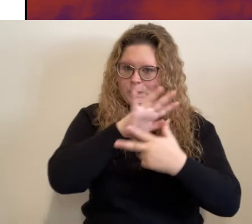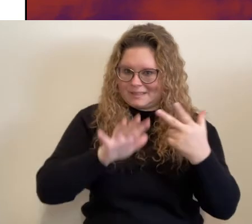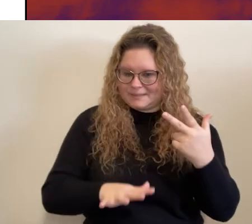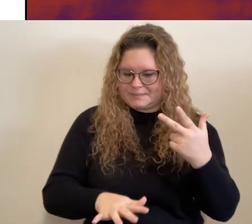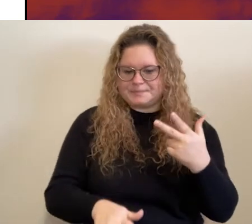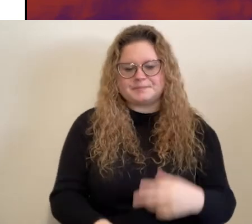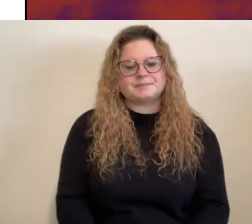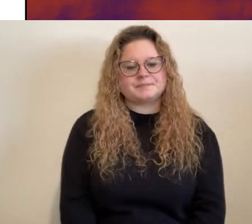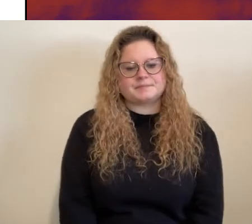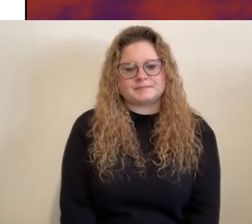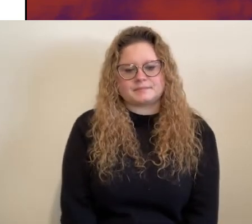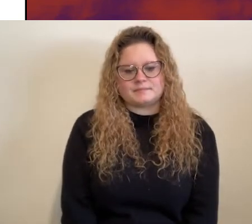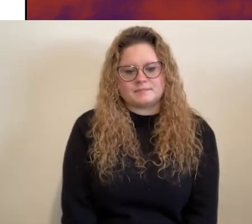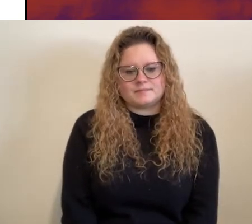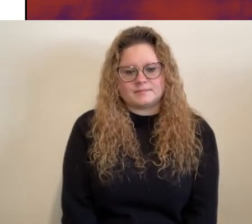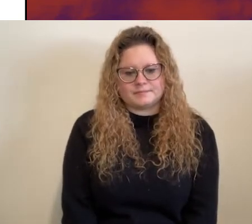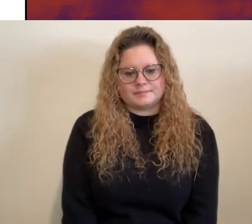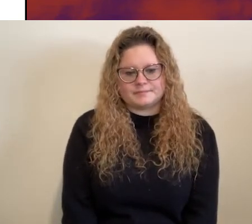then this sort of